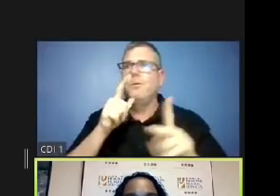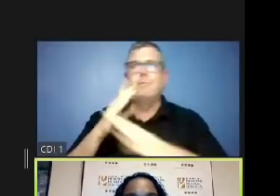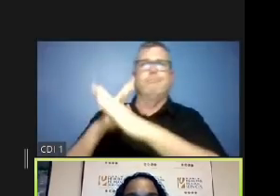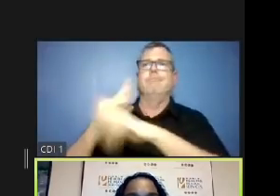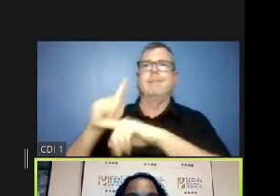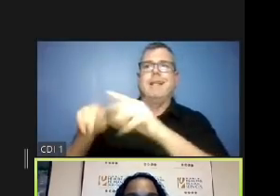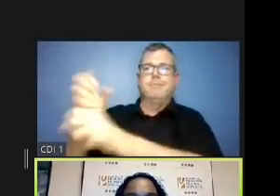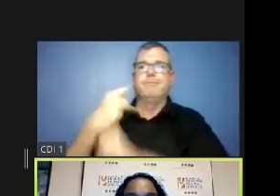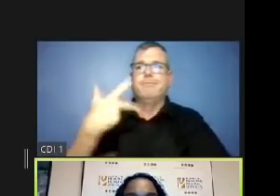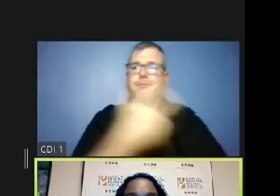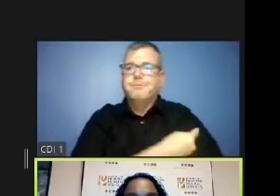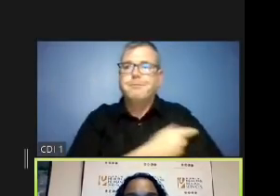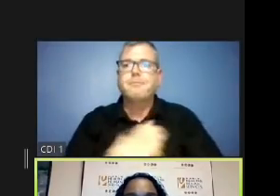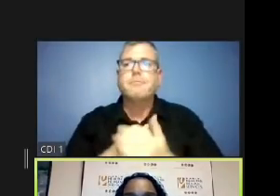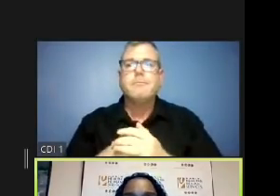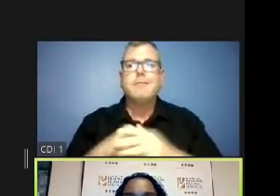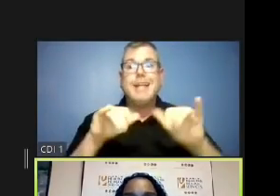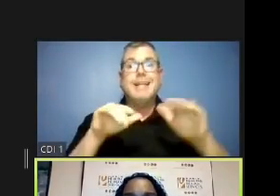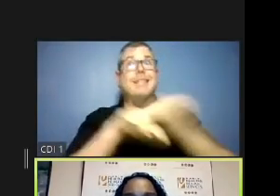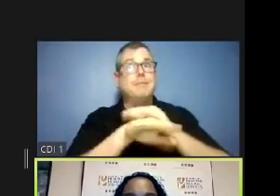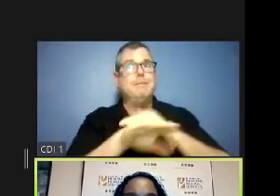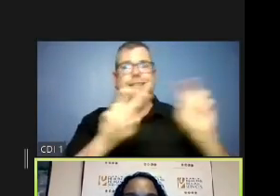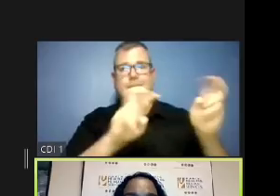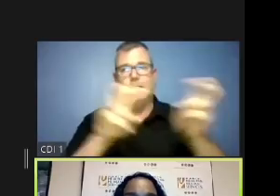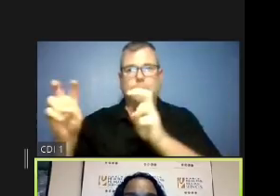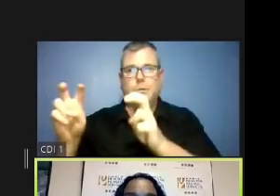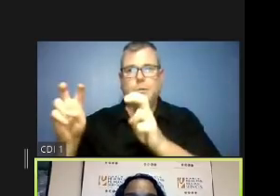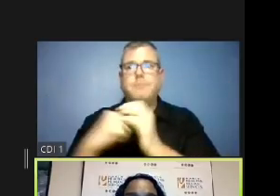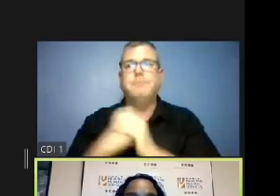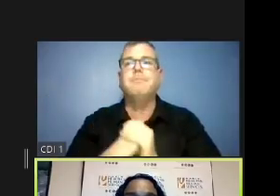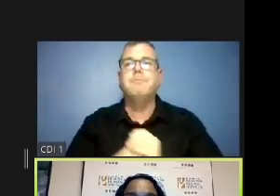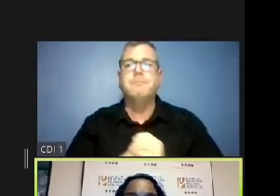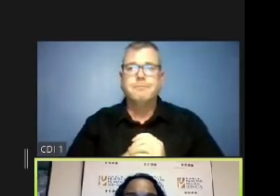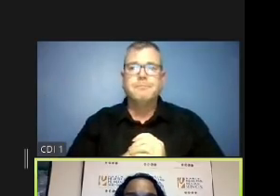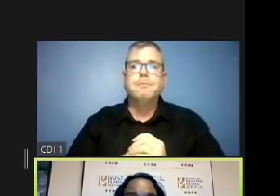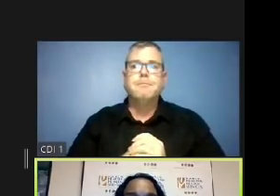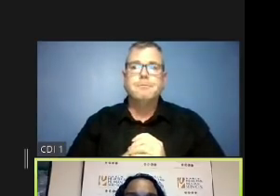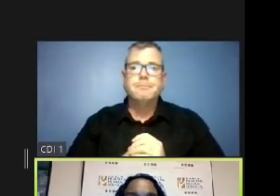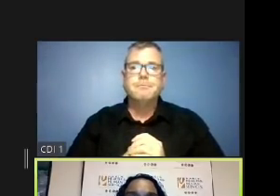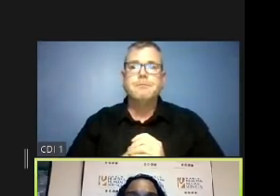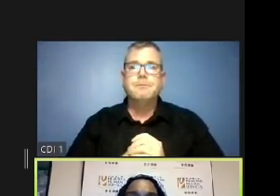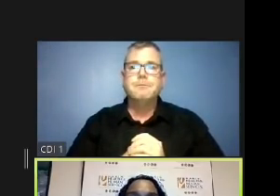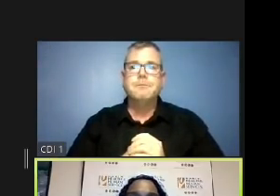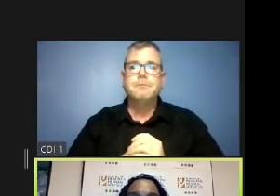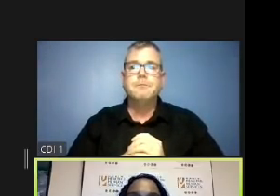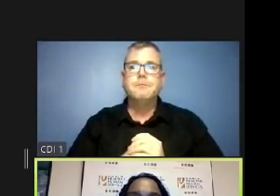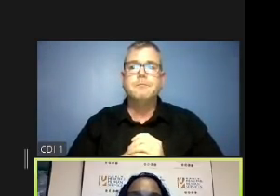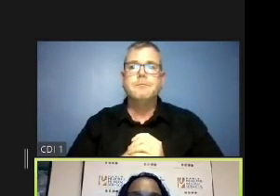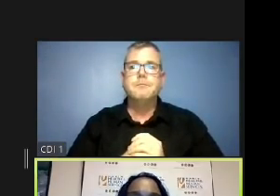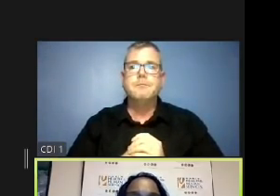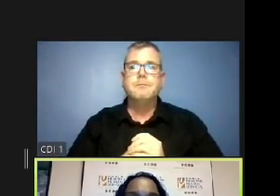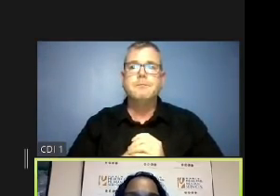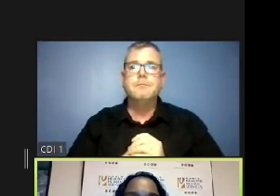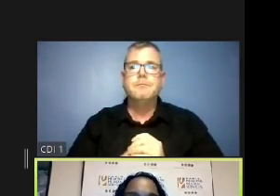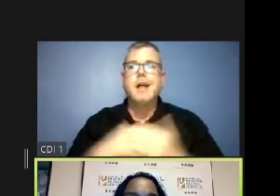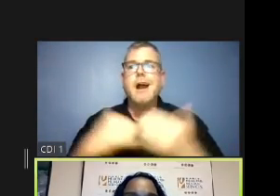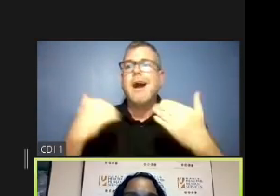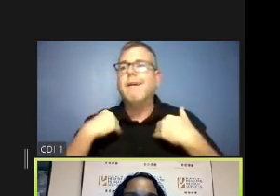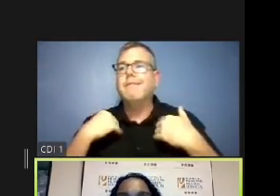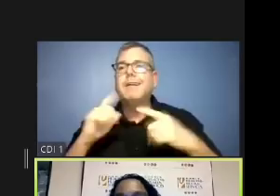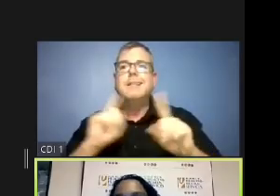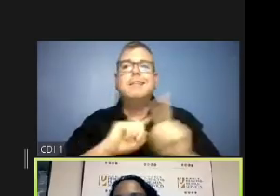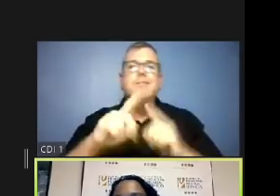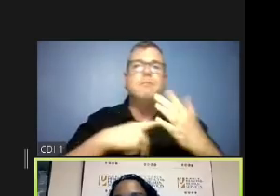our Health and Human Services programs and departments. We're also working with an access